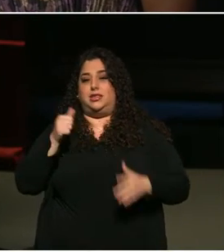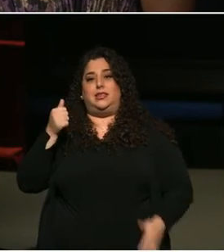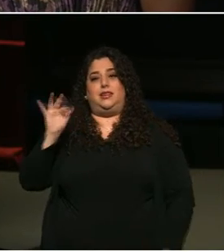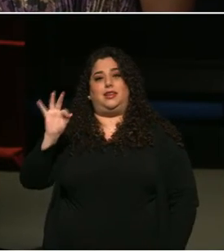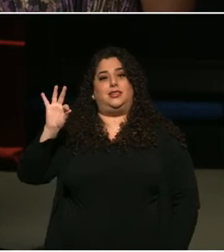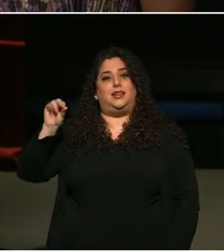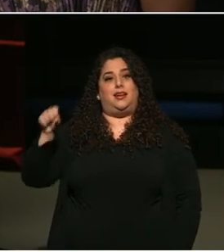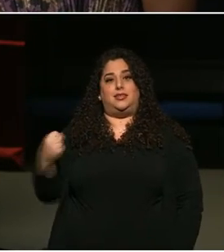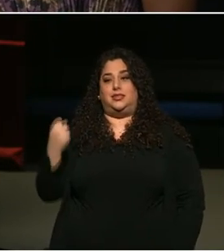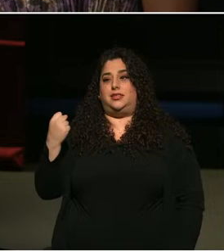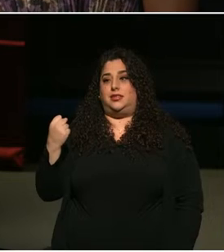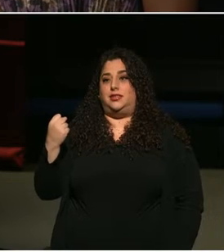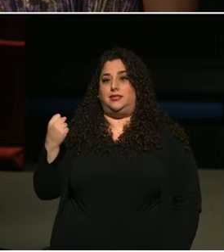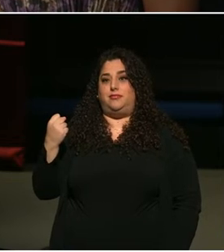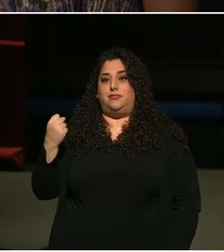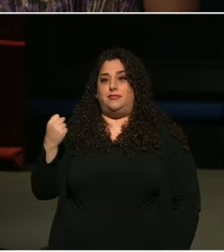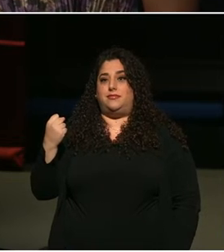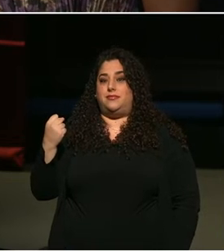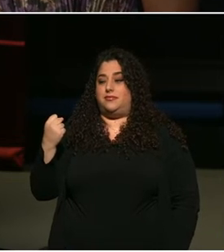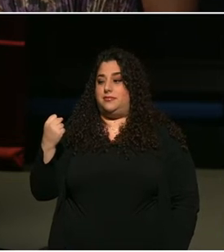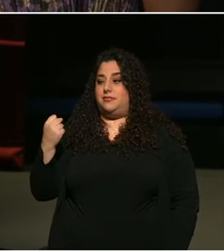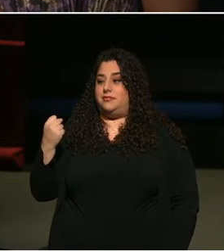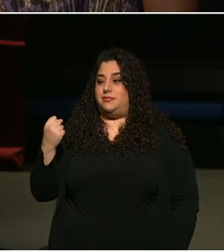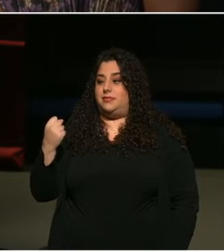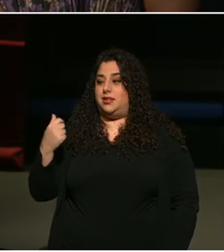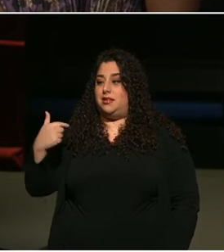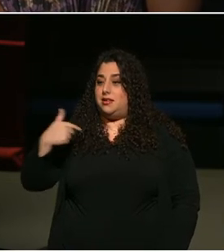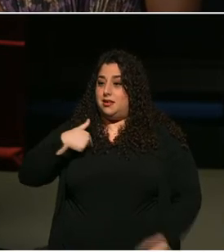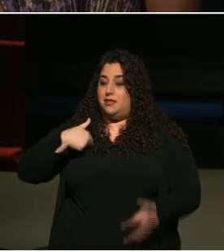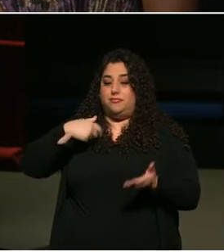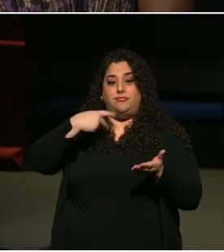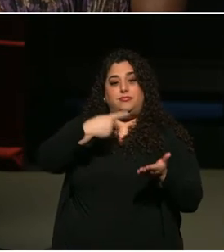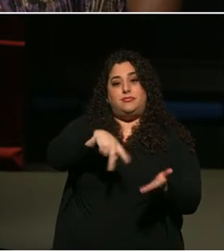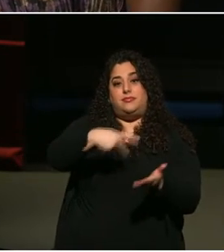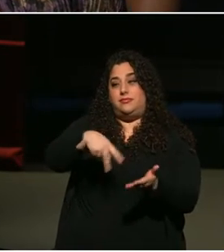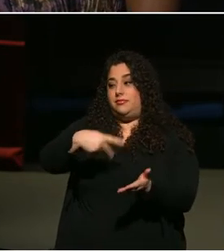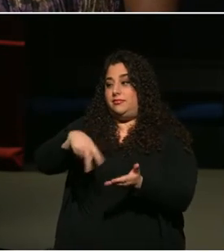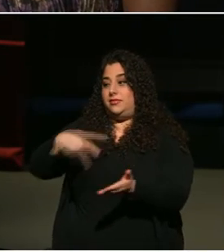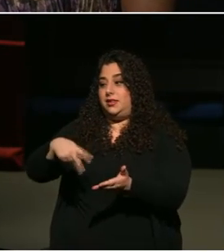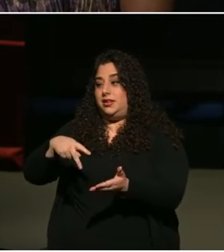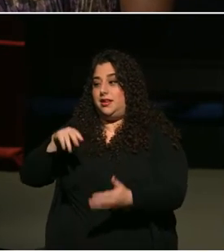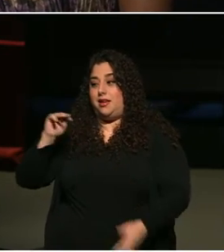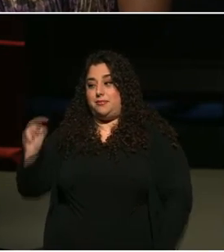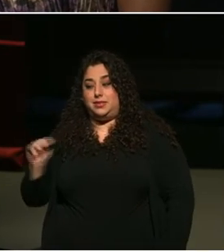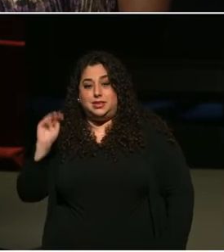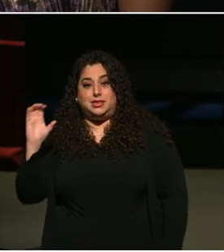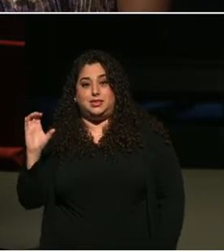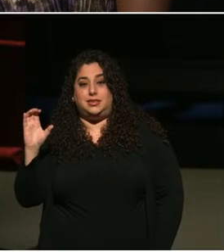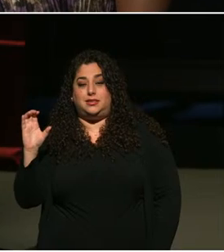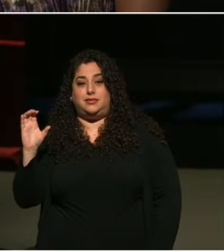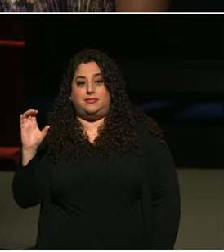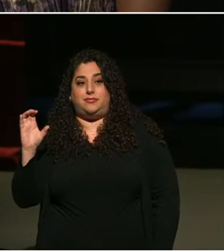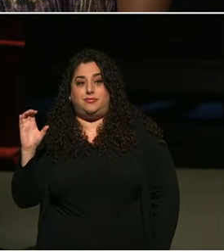And I was a dancer, an MC, arena director, and